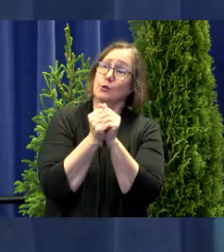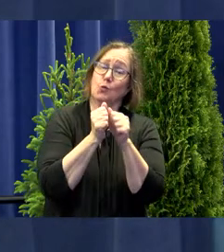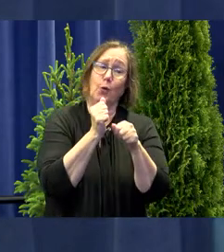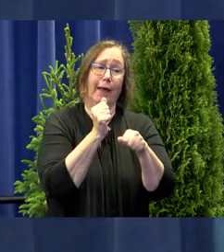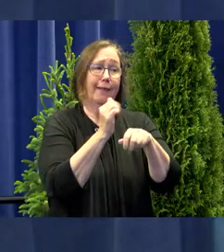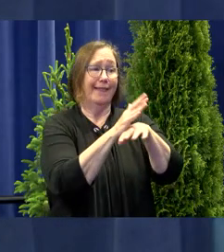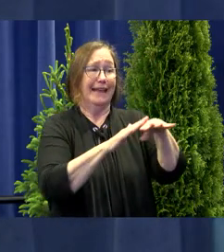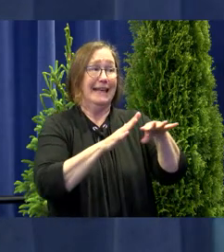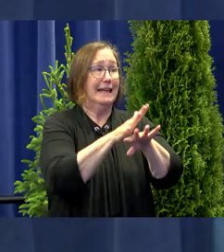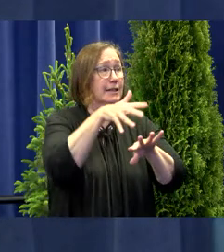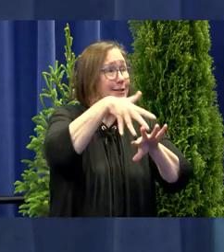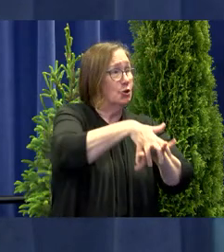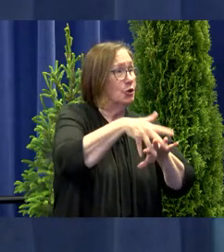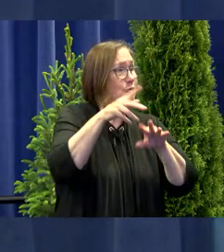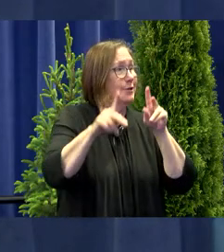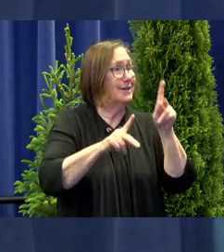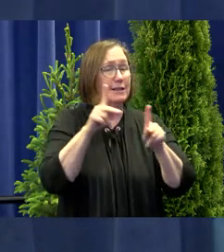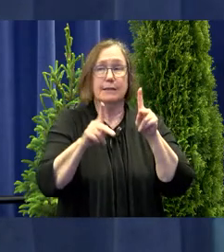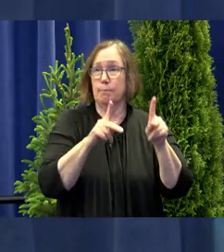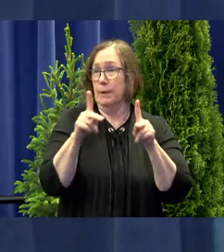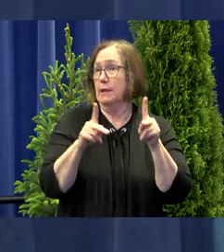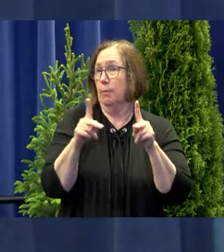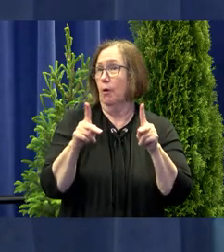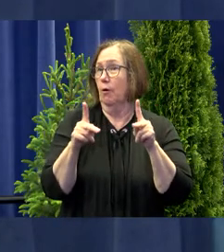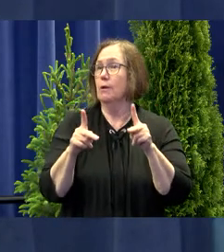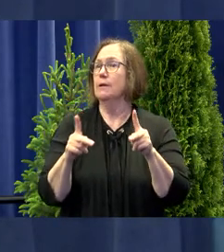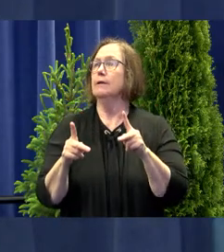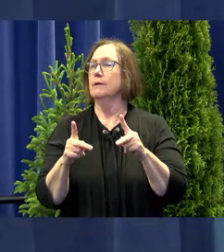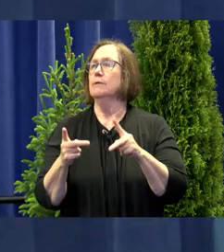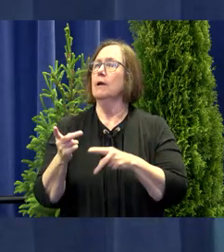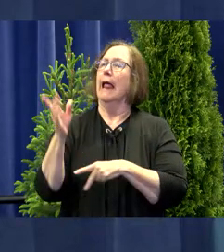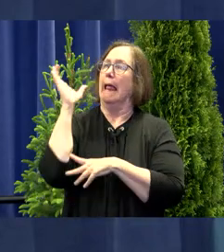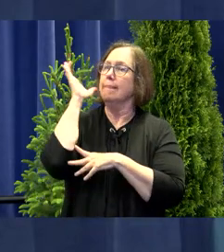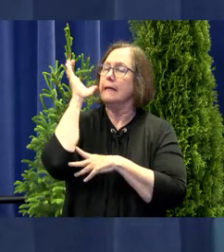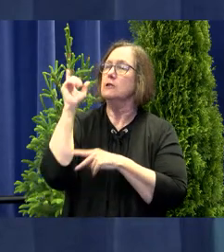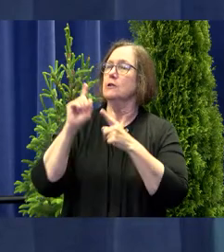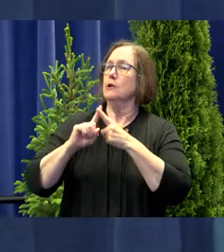and sought to consistently lift the voices of Indigenous scholars.